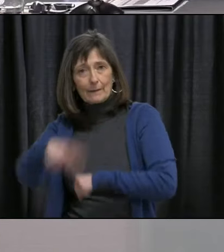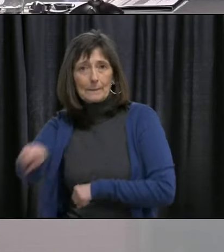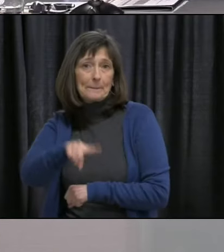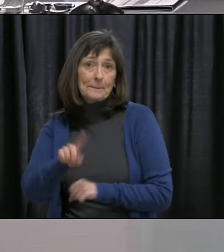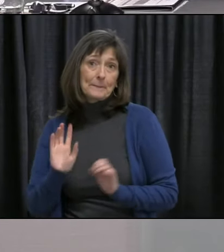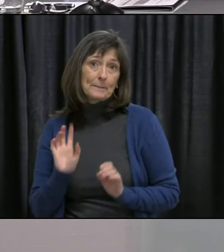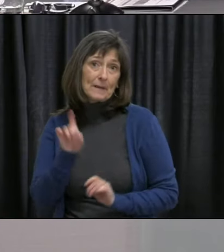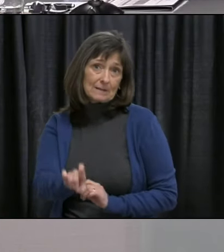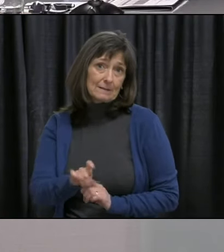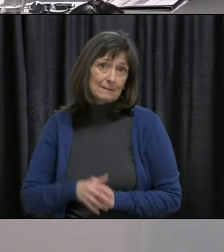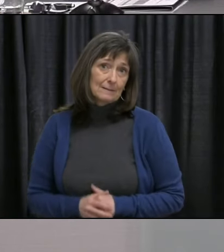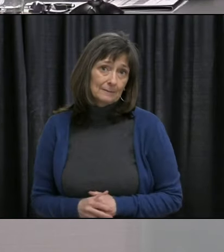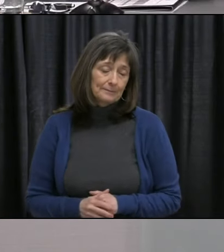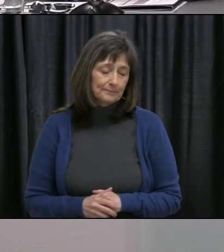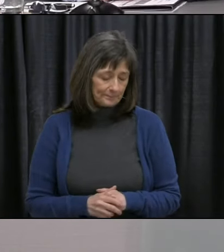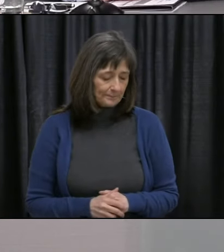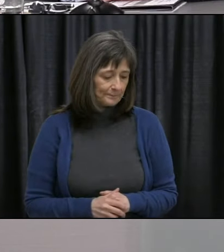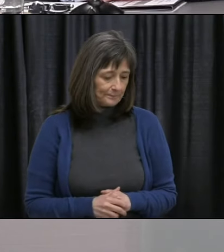Okay, thank you.